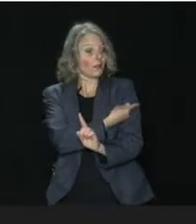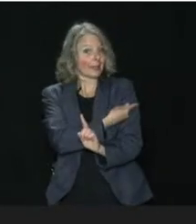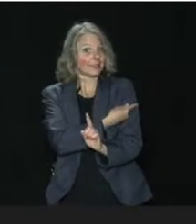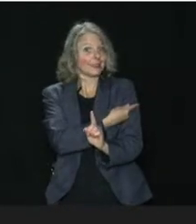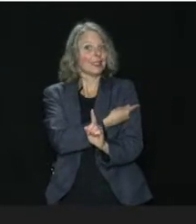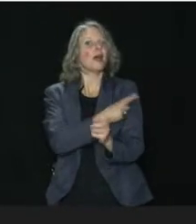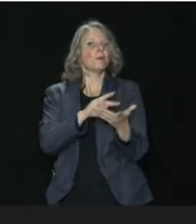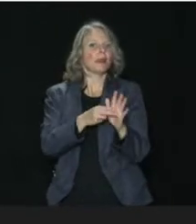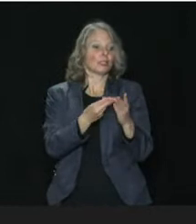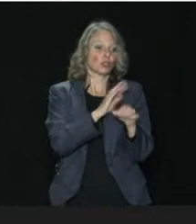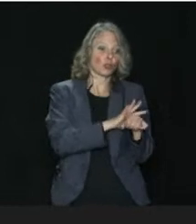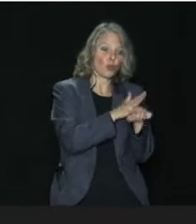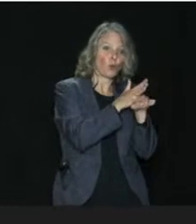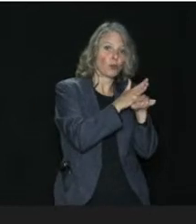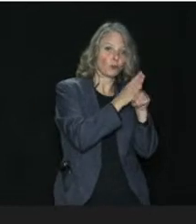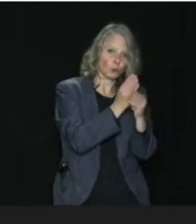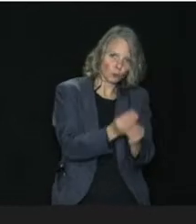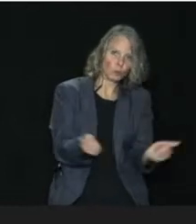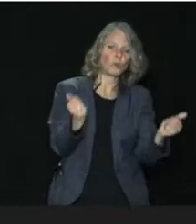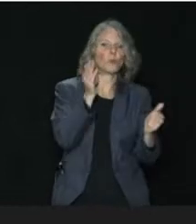COVID-19 pandemic in Canada.